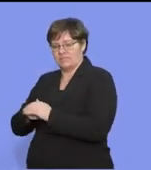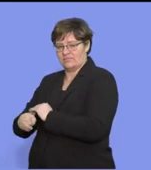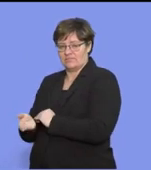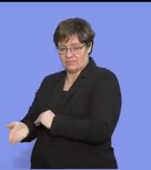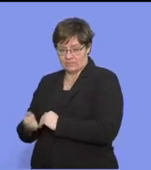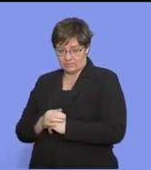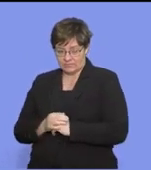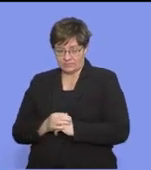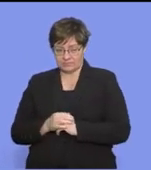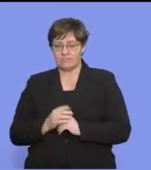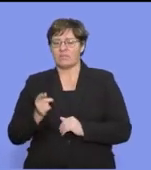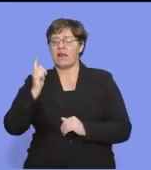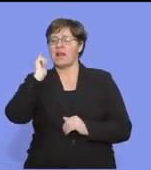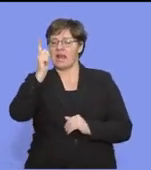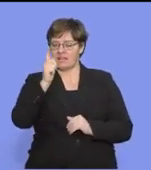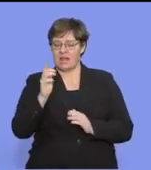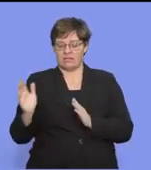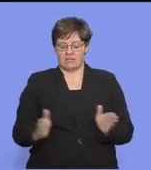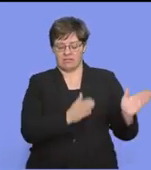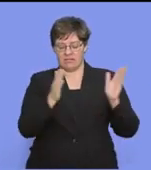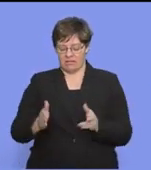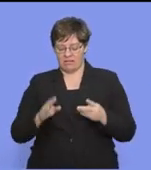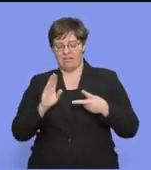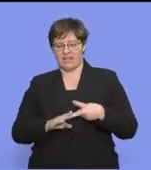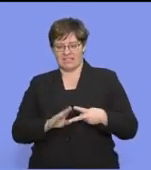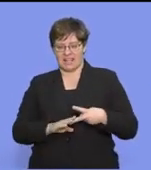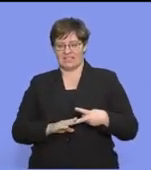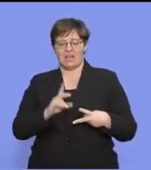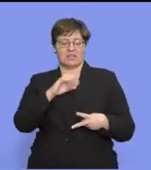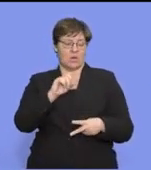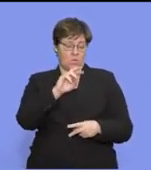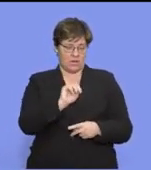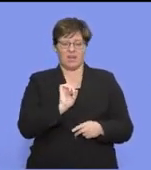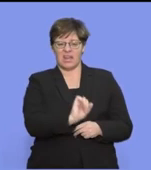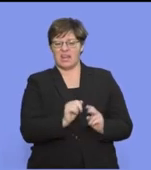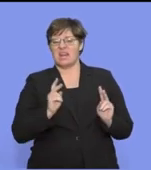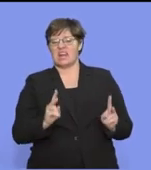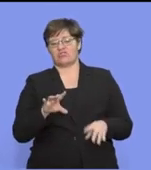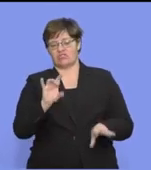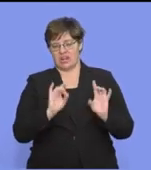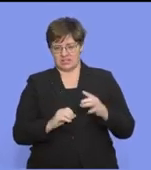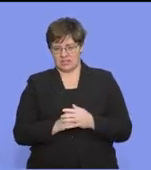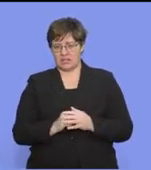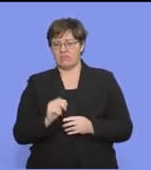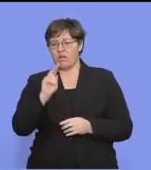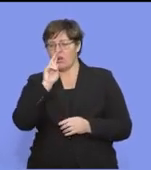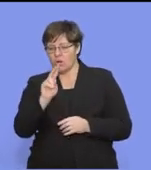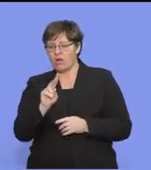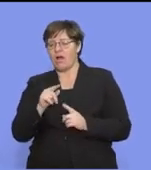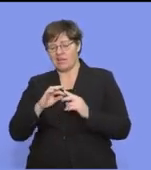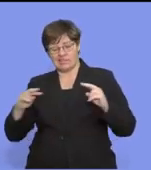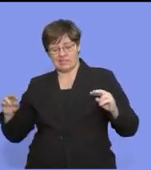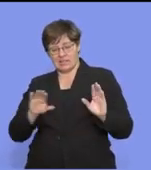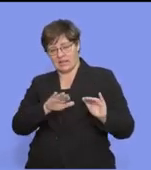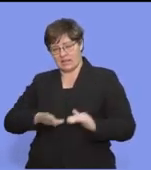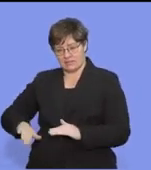We'll look at later, we'll have a look at Darwin and his natural selection, as we've already said, and then we'll have a look at punctuated equilibrium. So